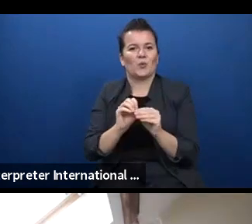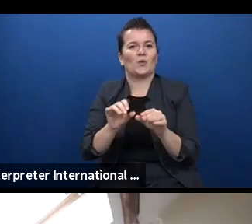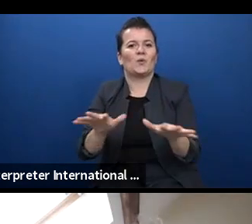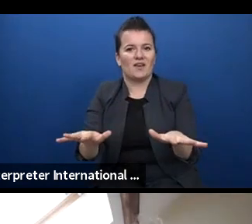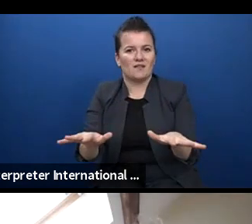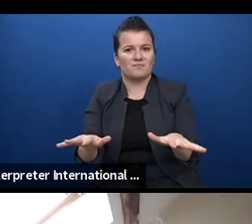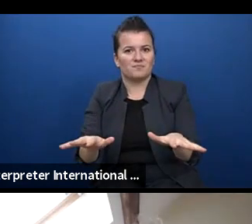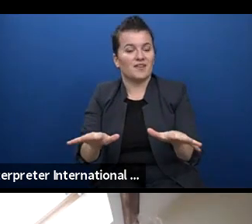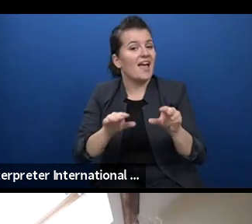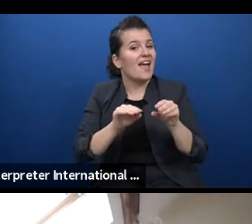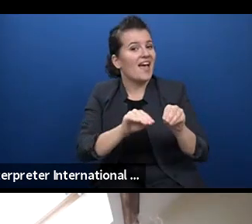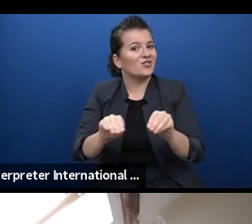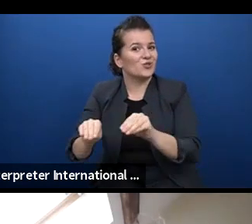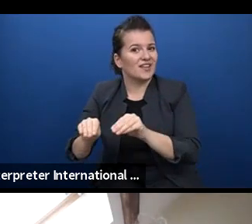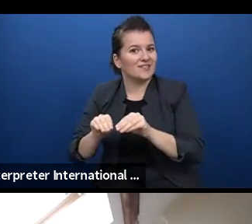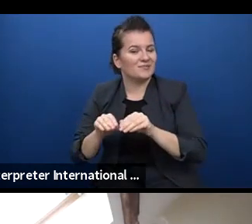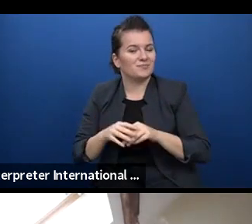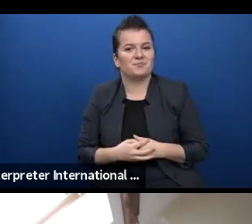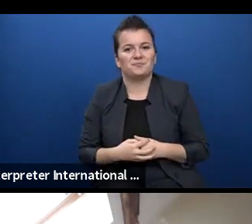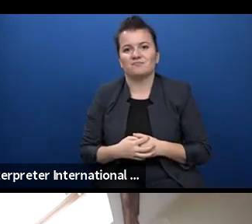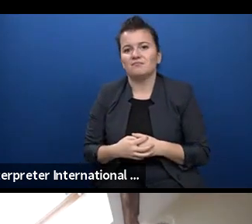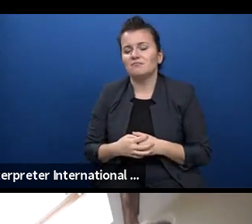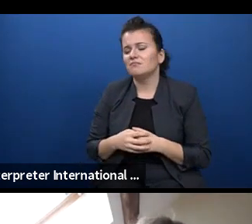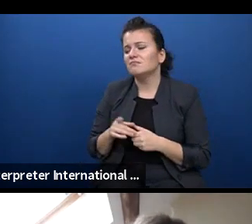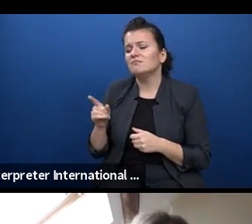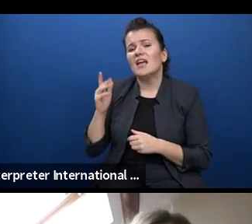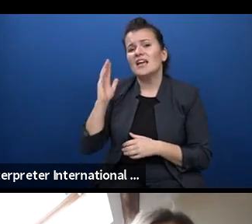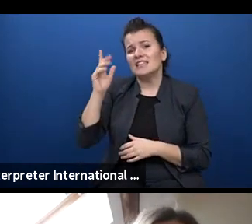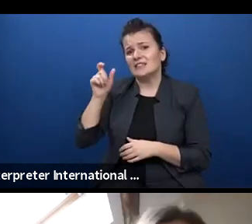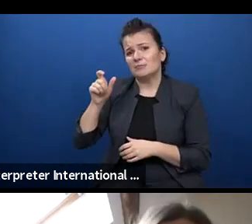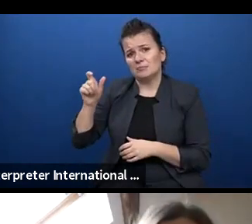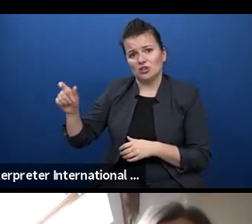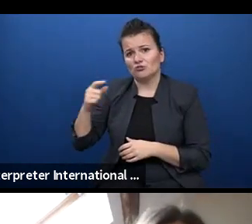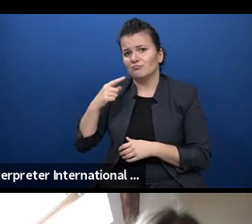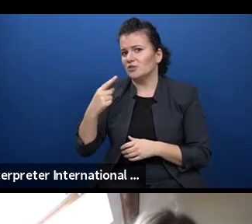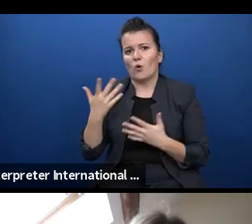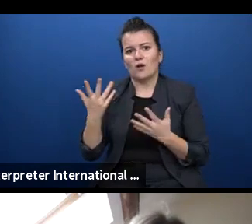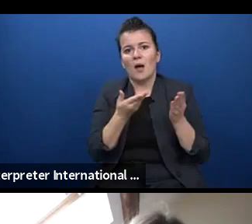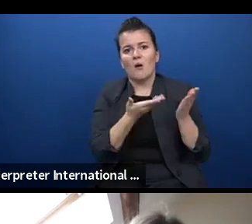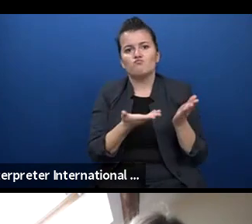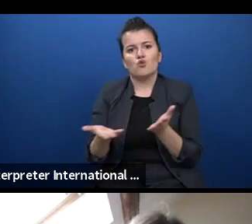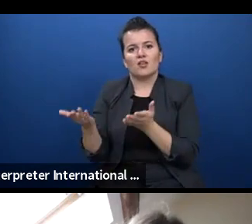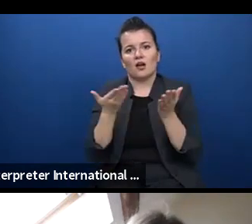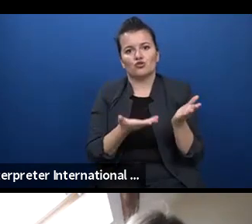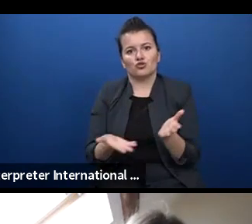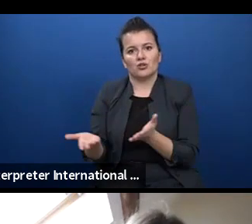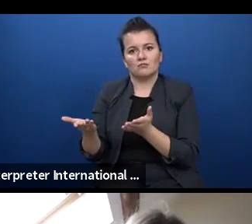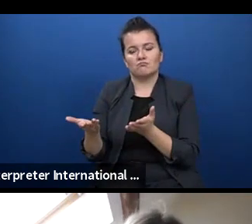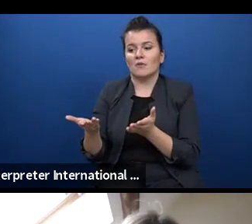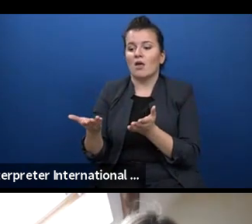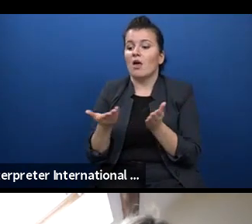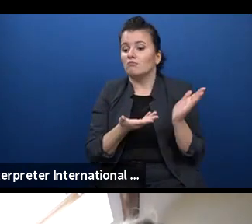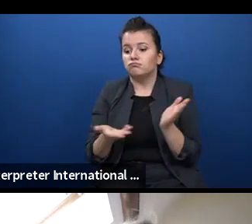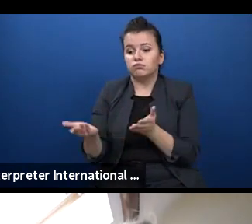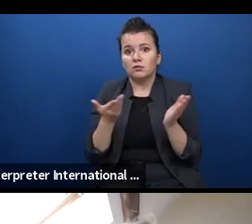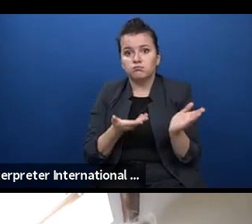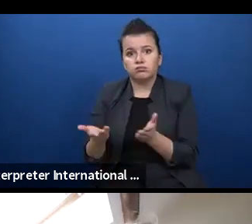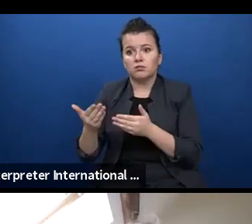examples that I heard earlier from several speakers of production helpers and education in the production